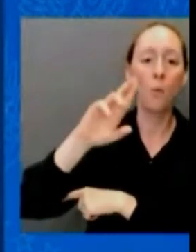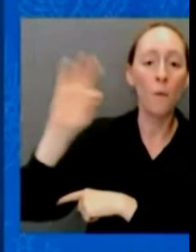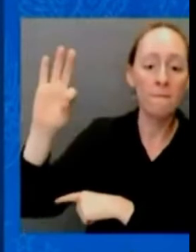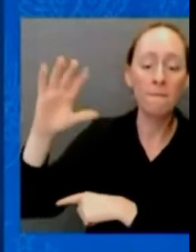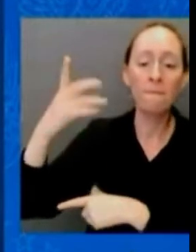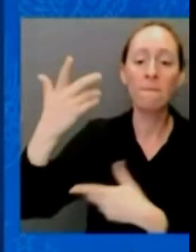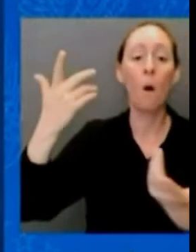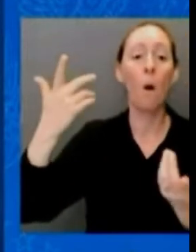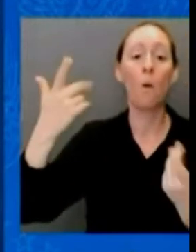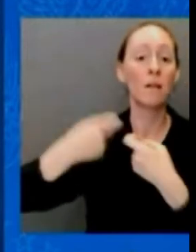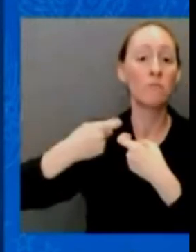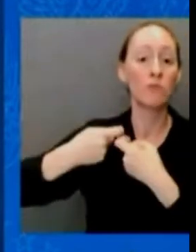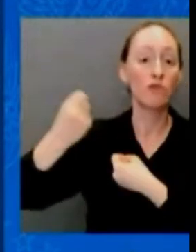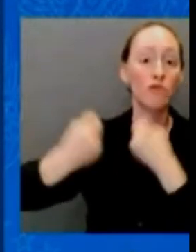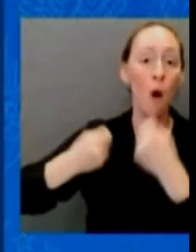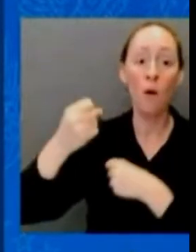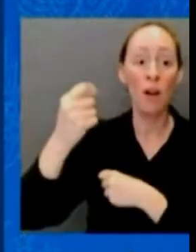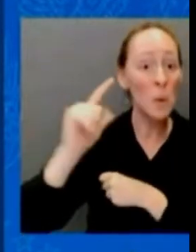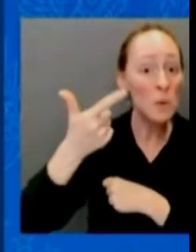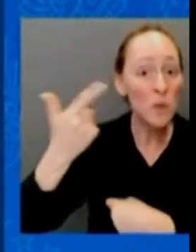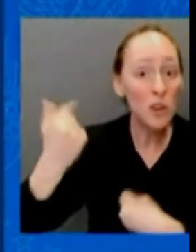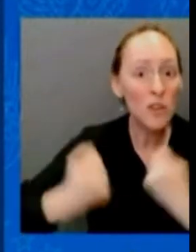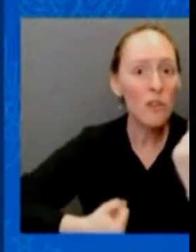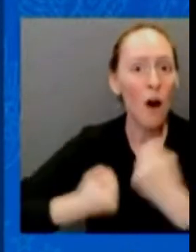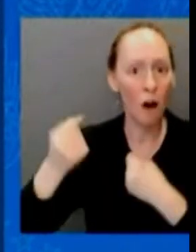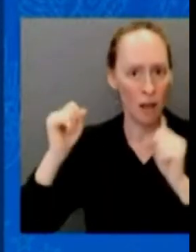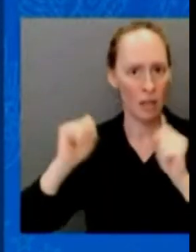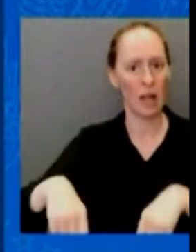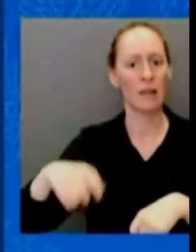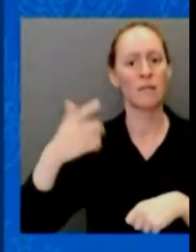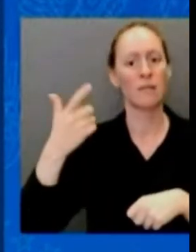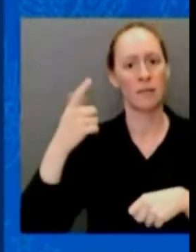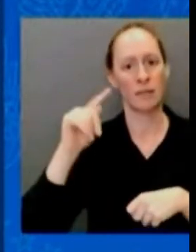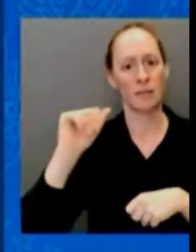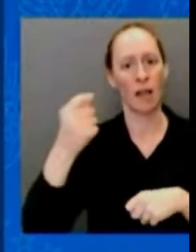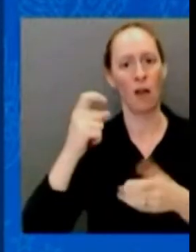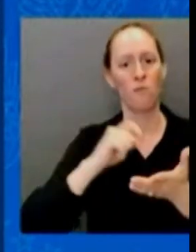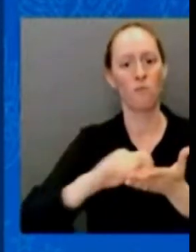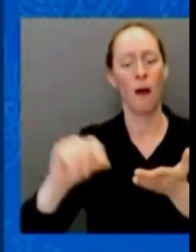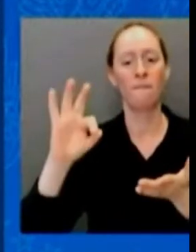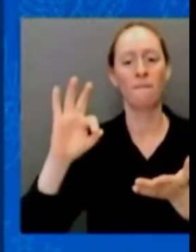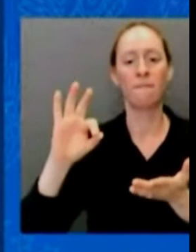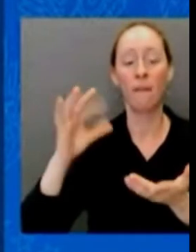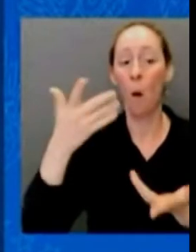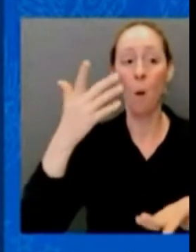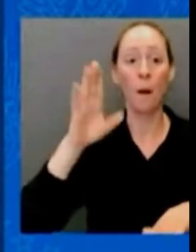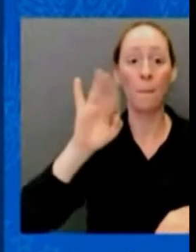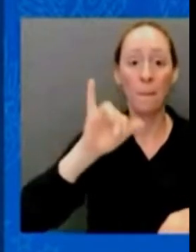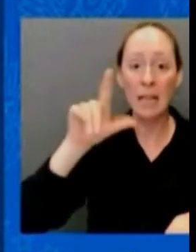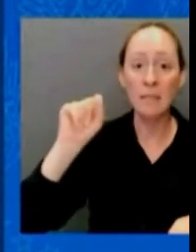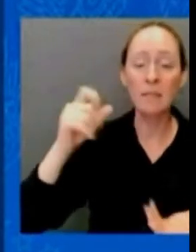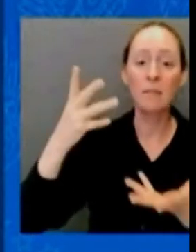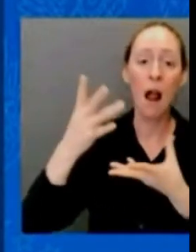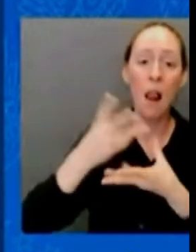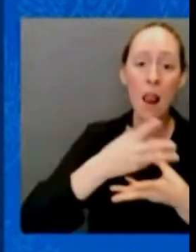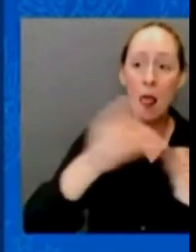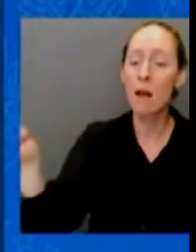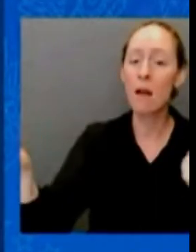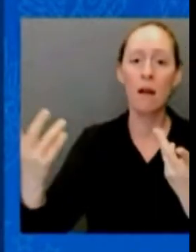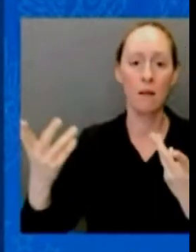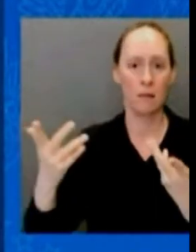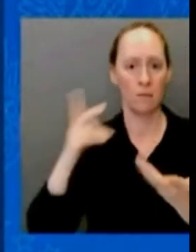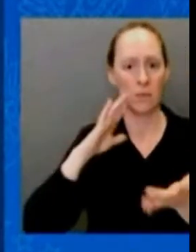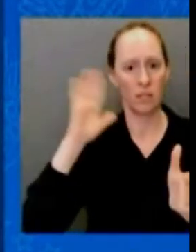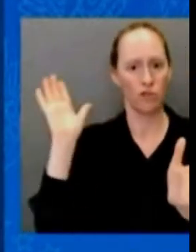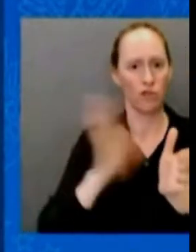of $500 a year for the families, and much more if they were to purchase a vehicle. Yesterday, we announced steps